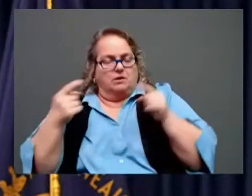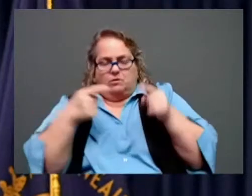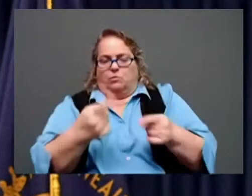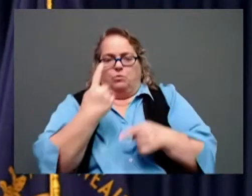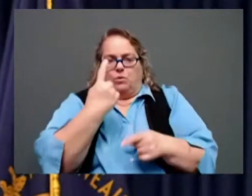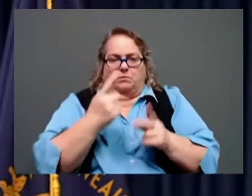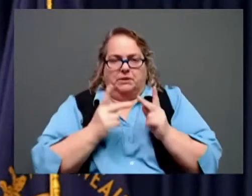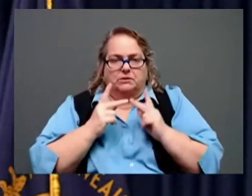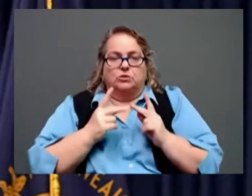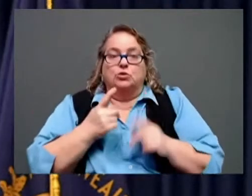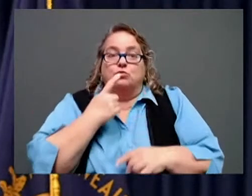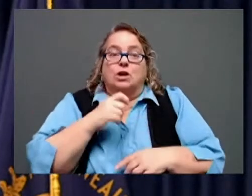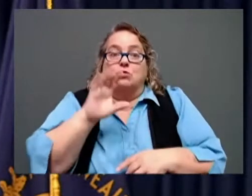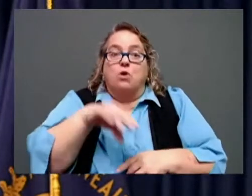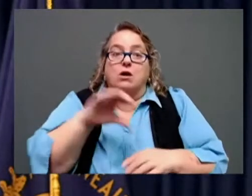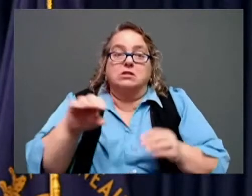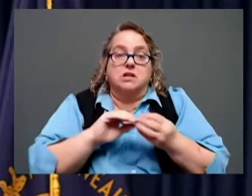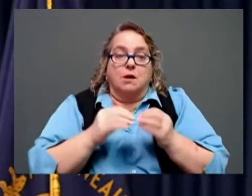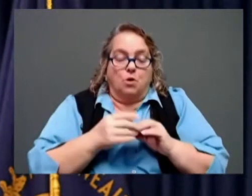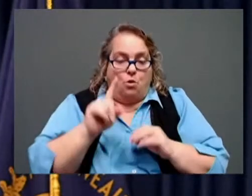number: 1-800-RED-CROSS,